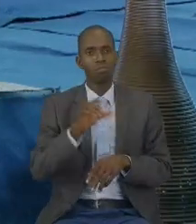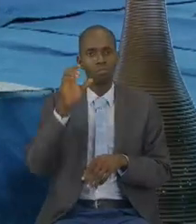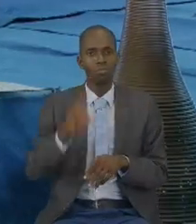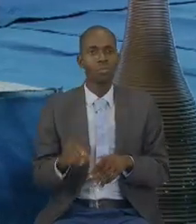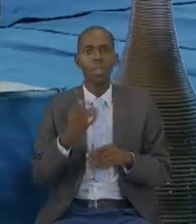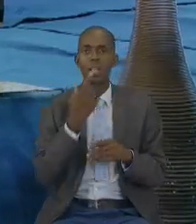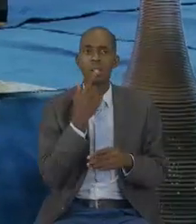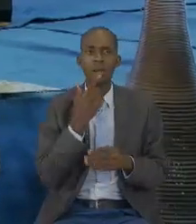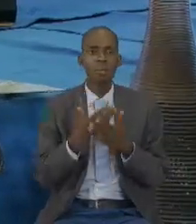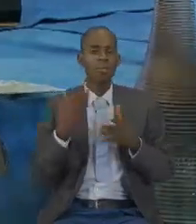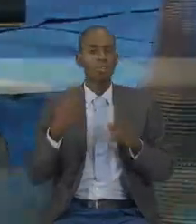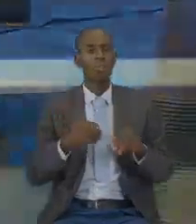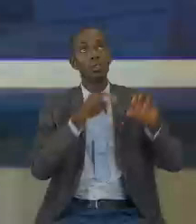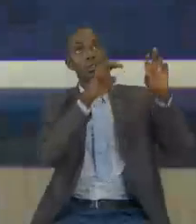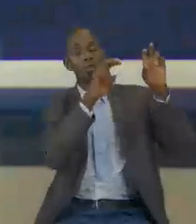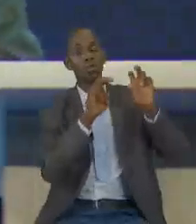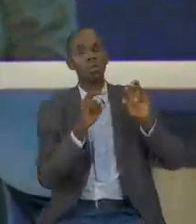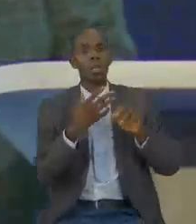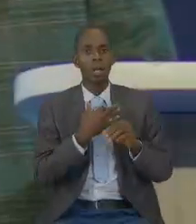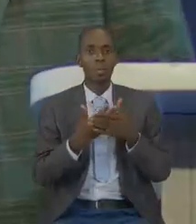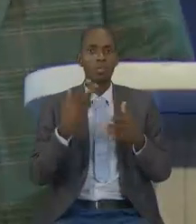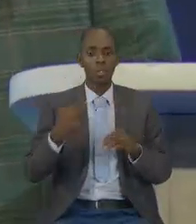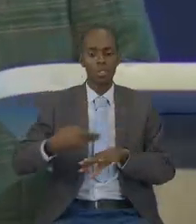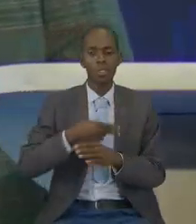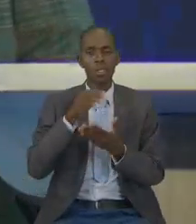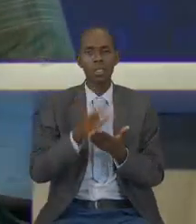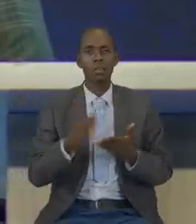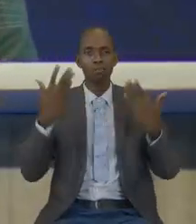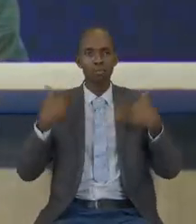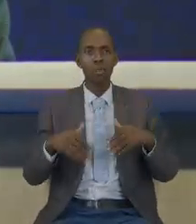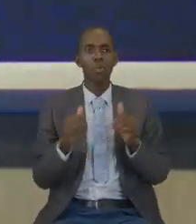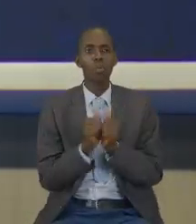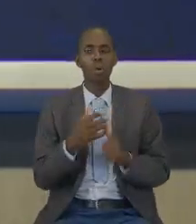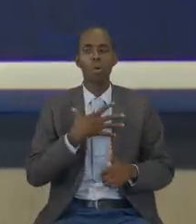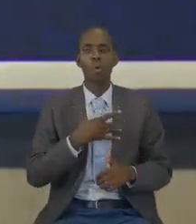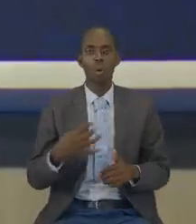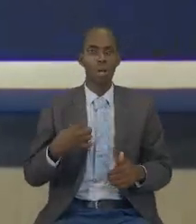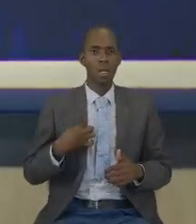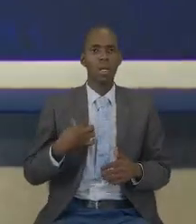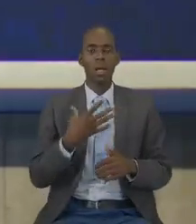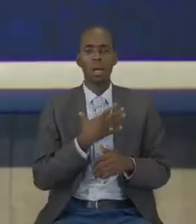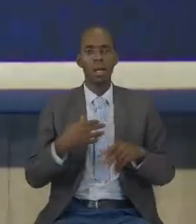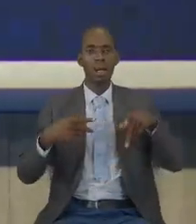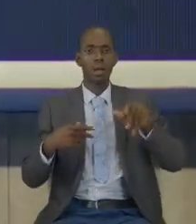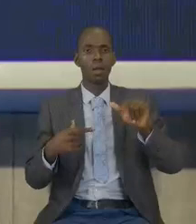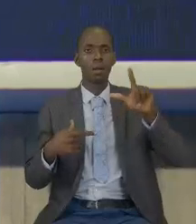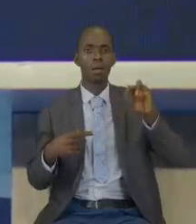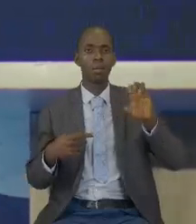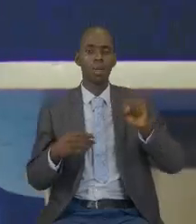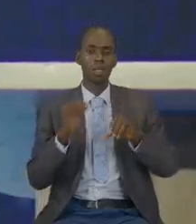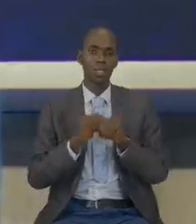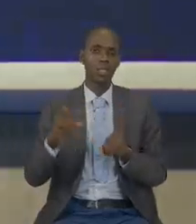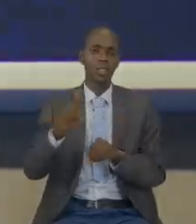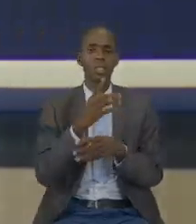before the Lamb, clothed with white robes and palms in their hands.